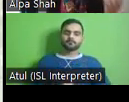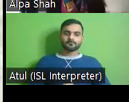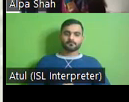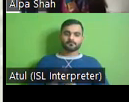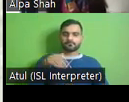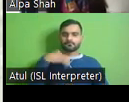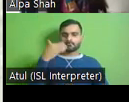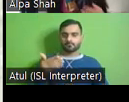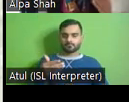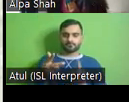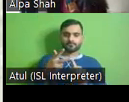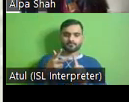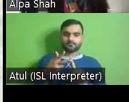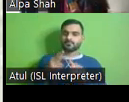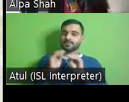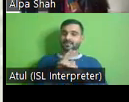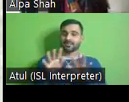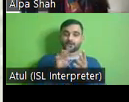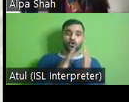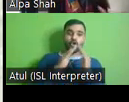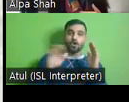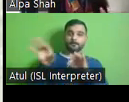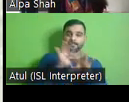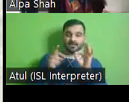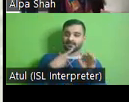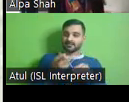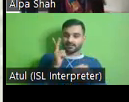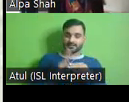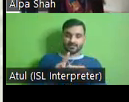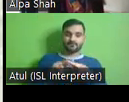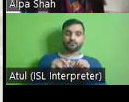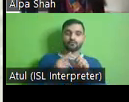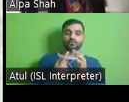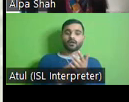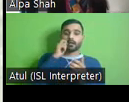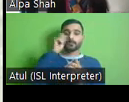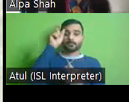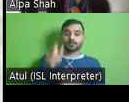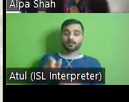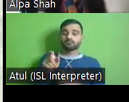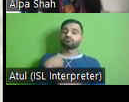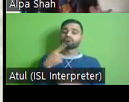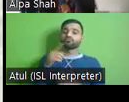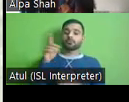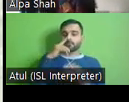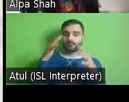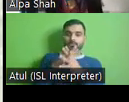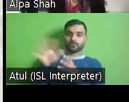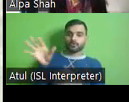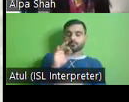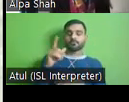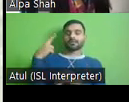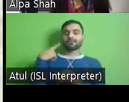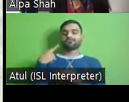Third is that the spirits select the houses, but de facto it is the men, not usually the women, who carry out the